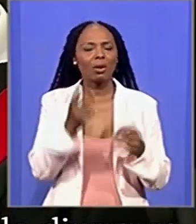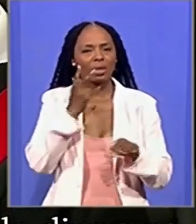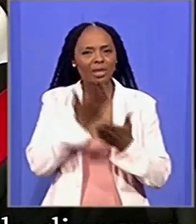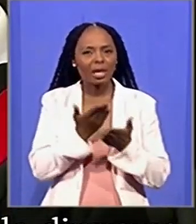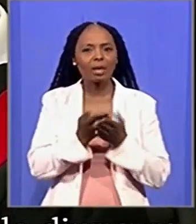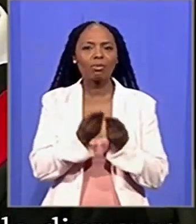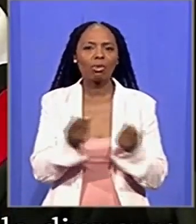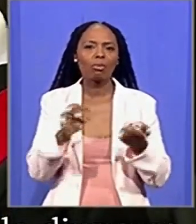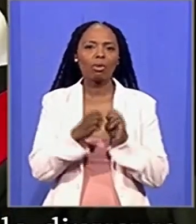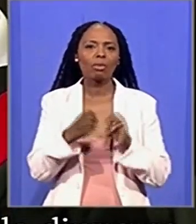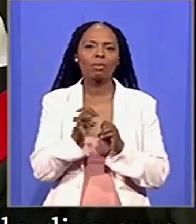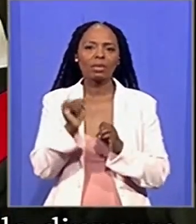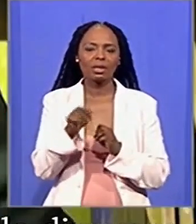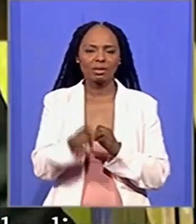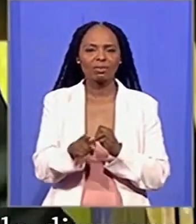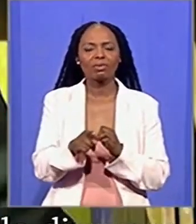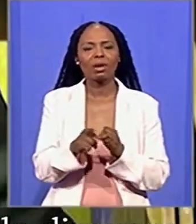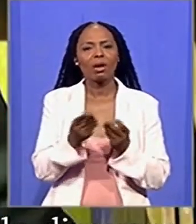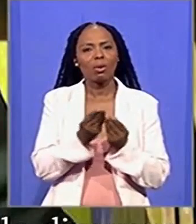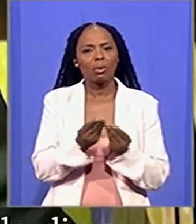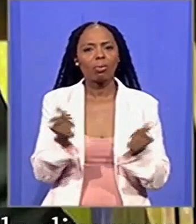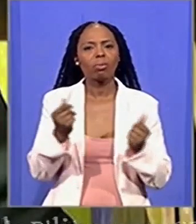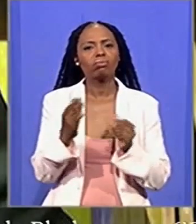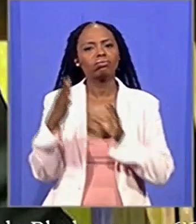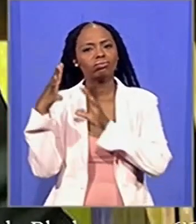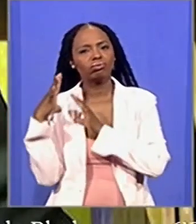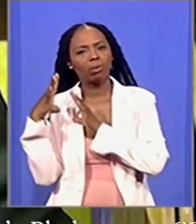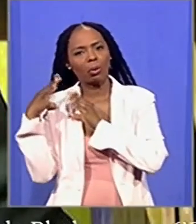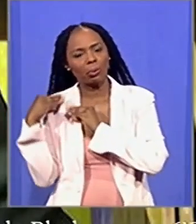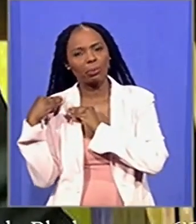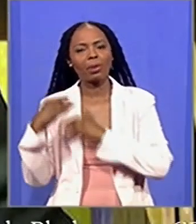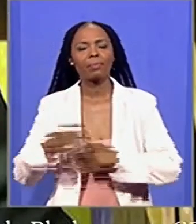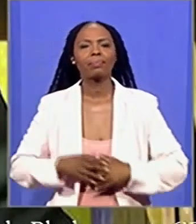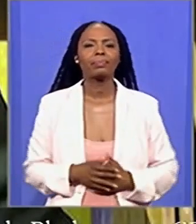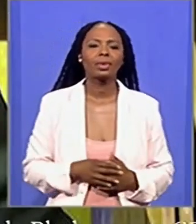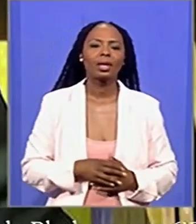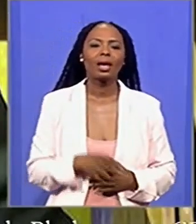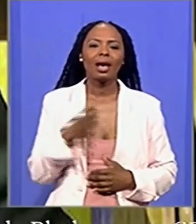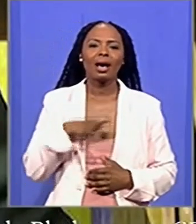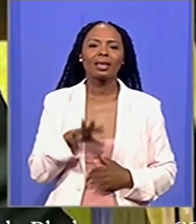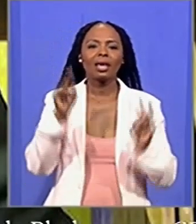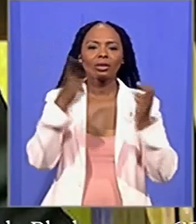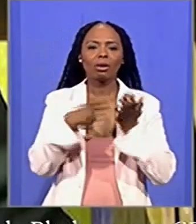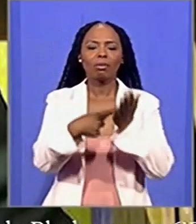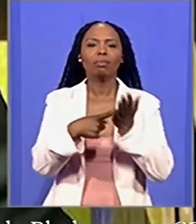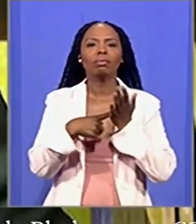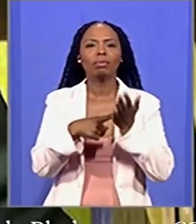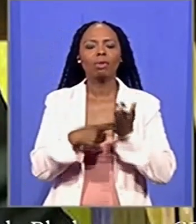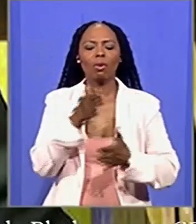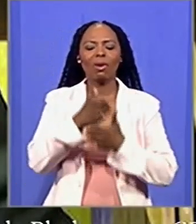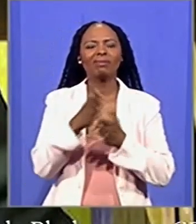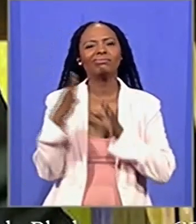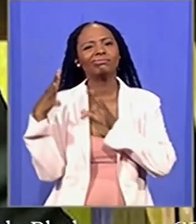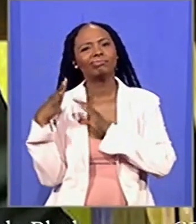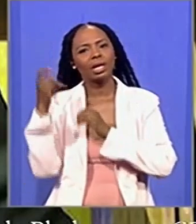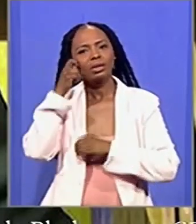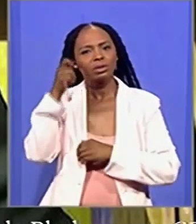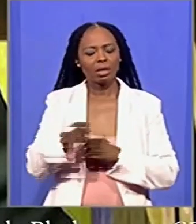phethelwe ka potlako. One other issue that conference discussed was the rising workload of judges